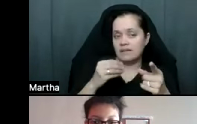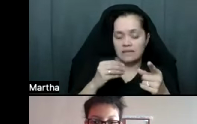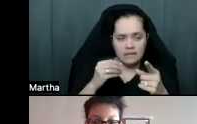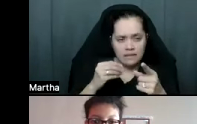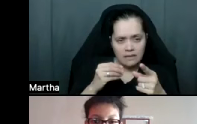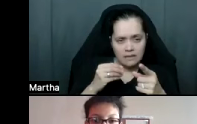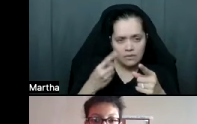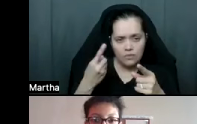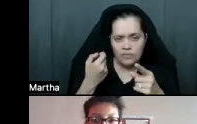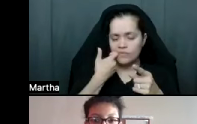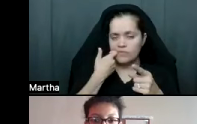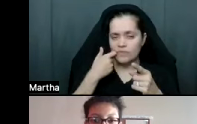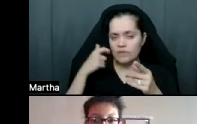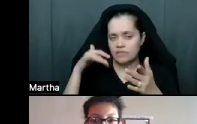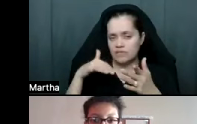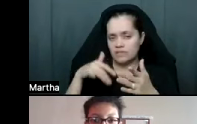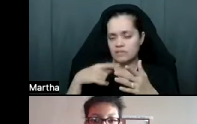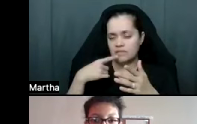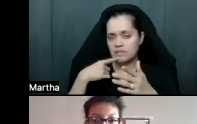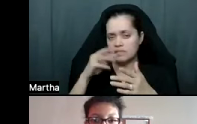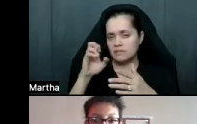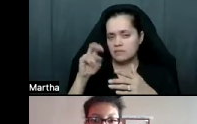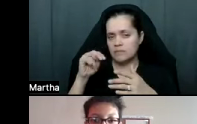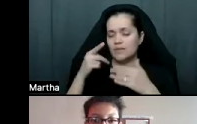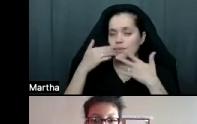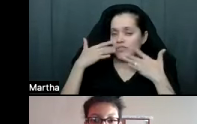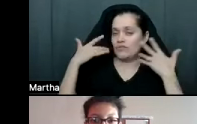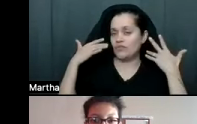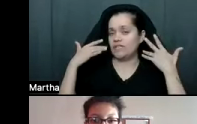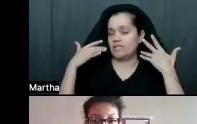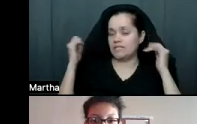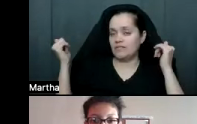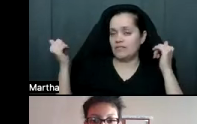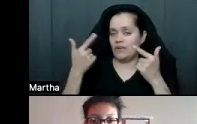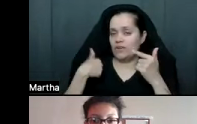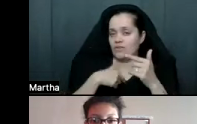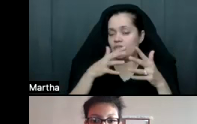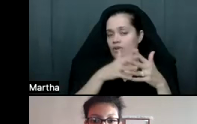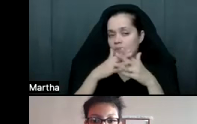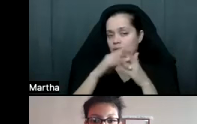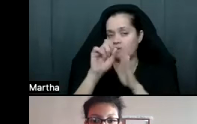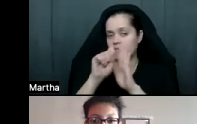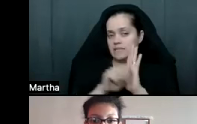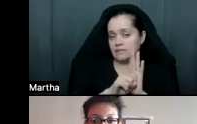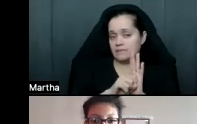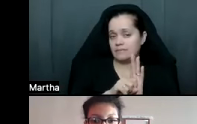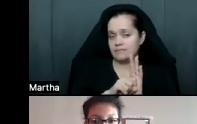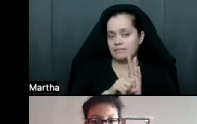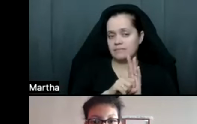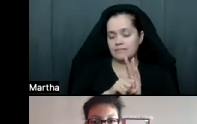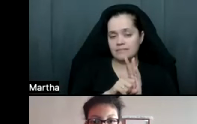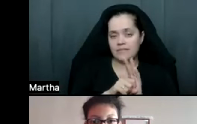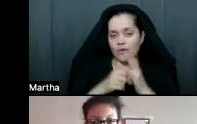recent study found that Minnesota was the friendliest of all our American states. The friendliness.